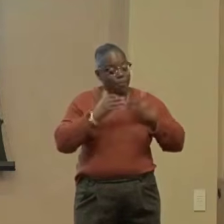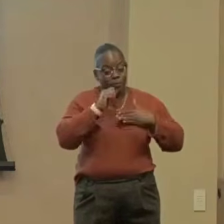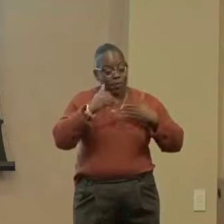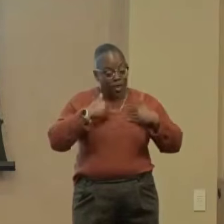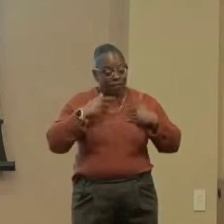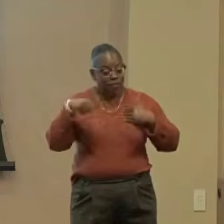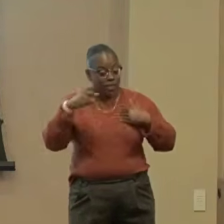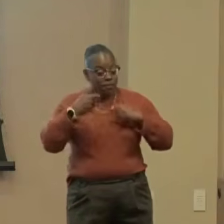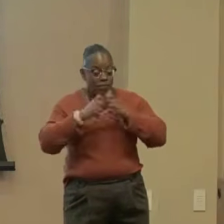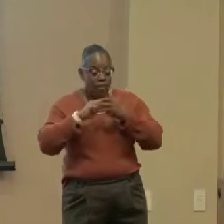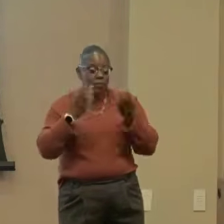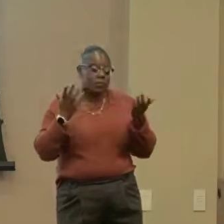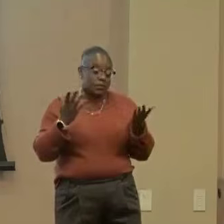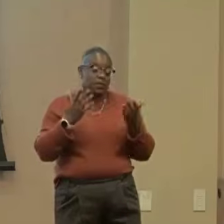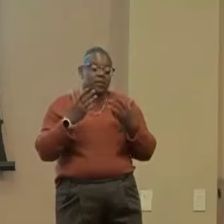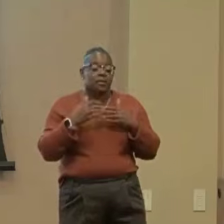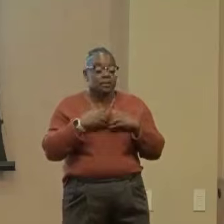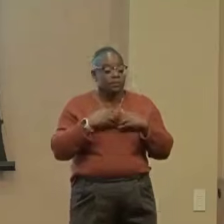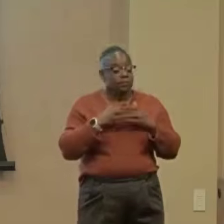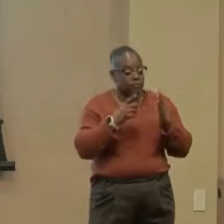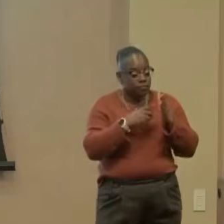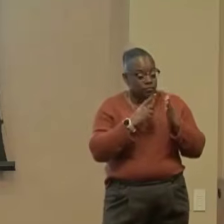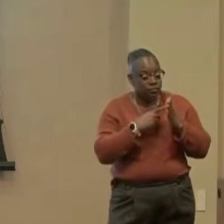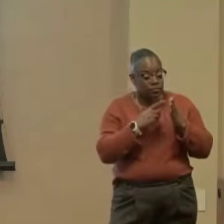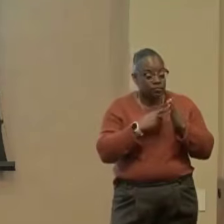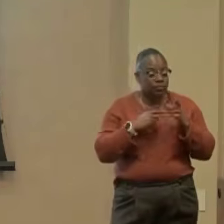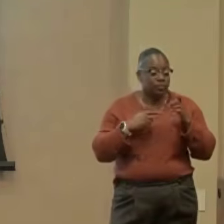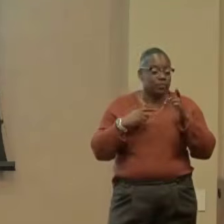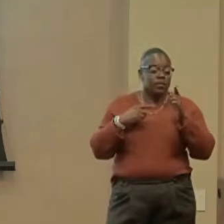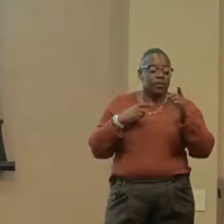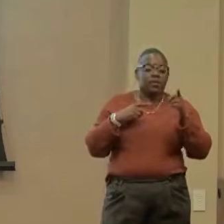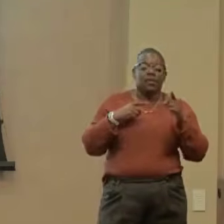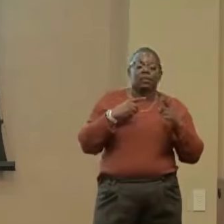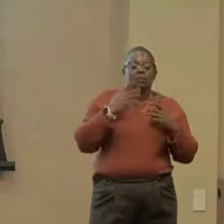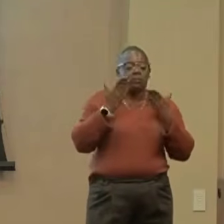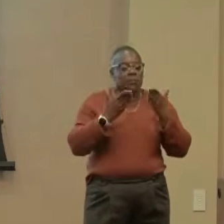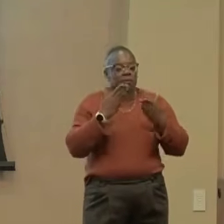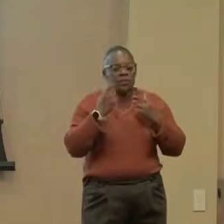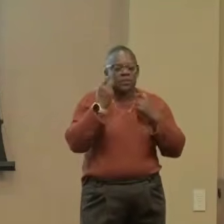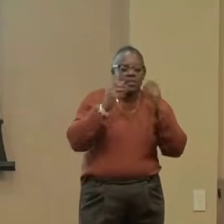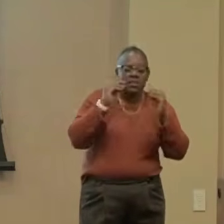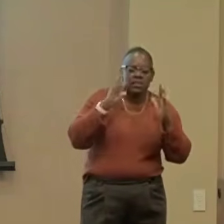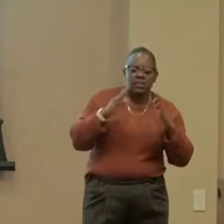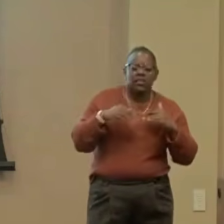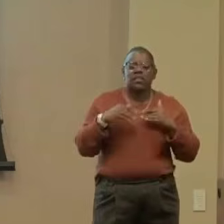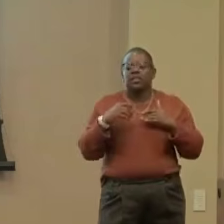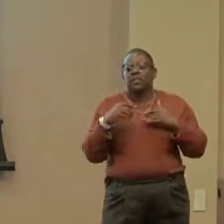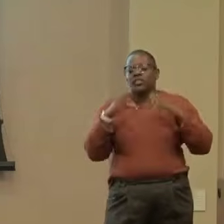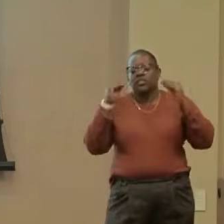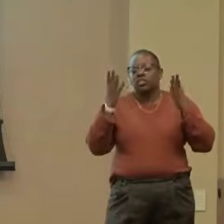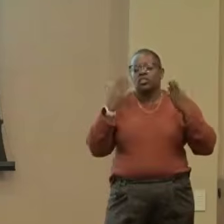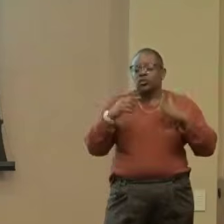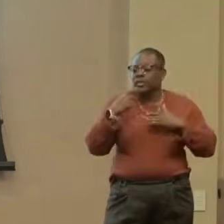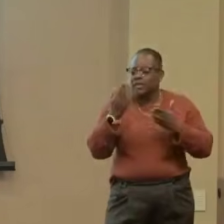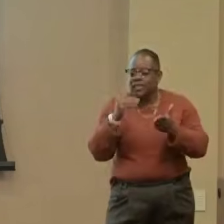problems, because sometimes she wasn't understanding very well what the teacher was saying, but the teacher didn't want to repeat or didn't